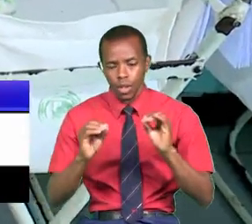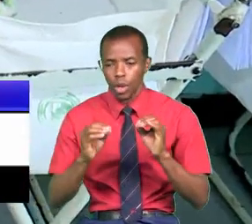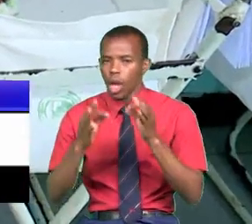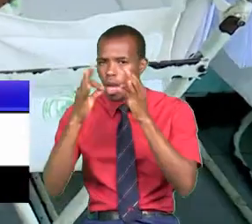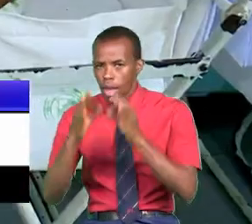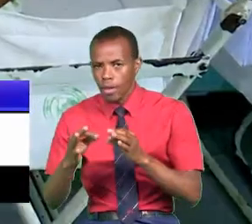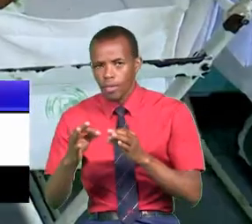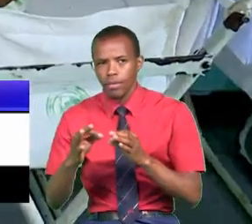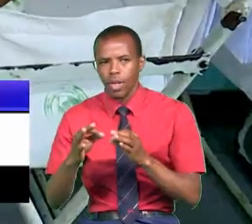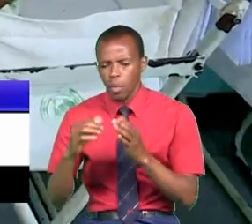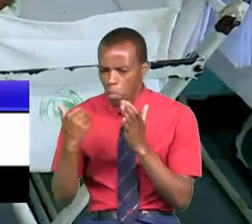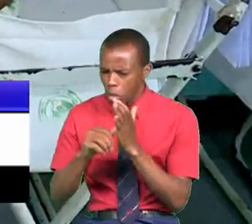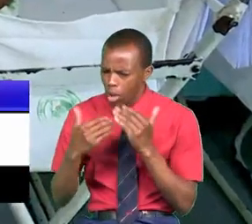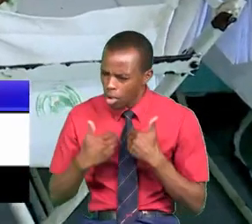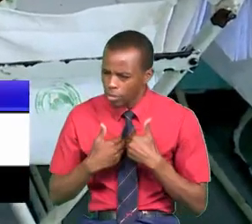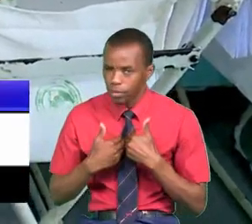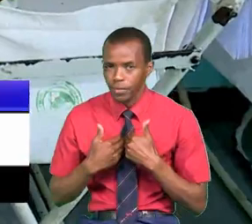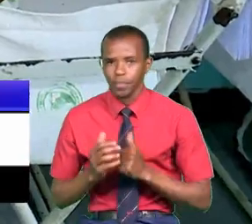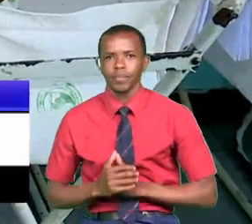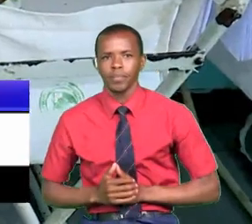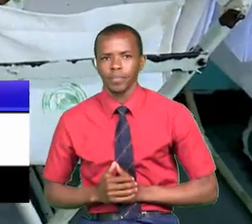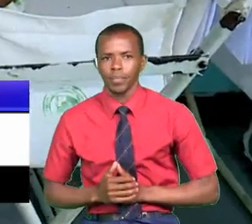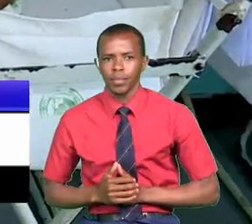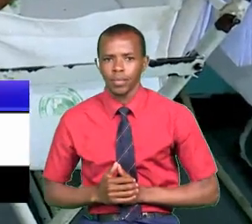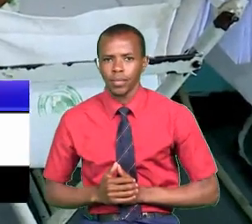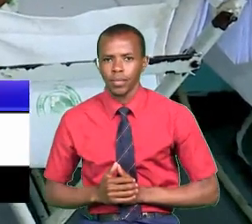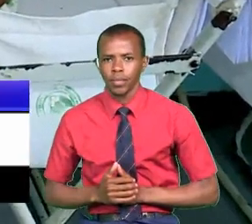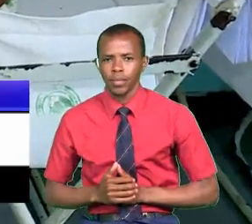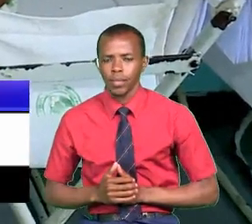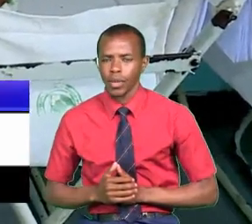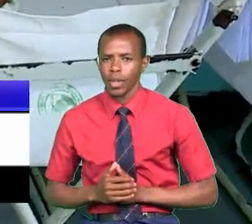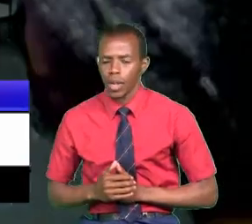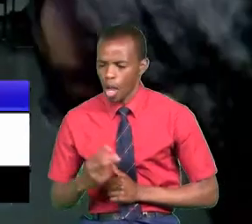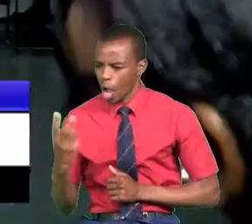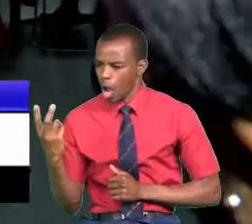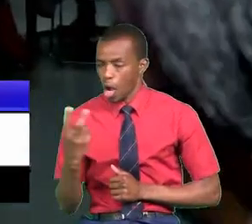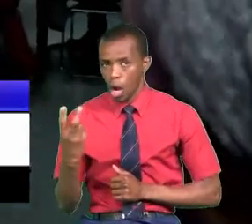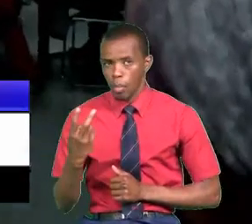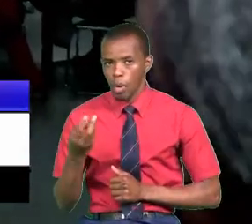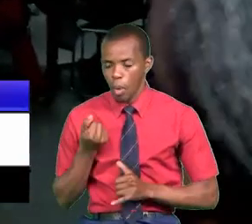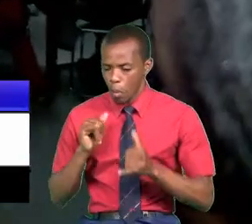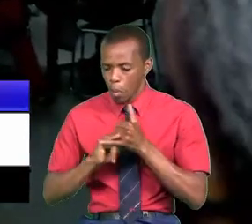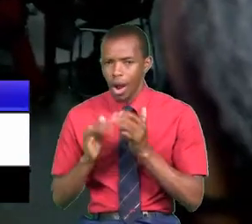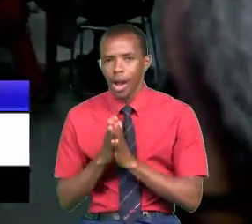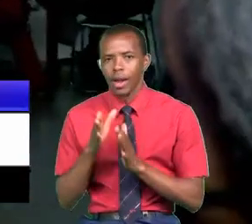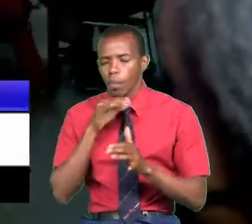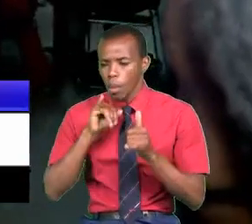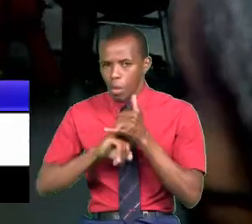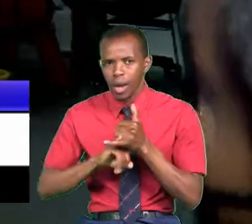they have any condition. A lot of the time they are fed via a tube, because they are too small